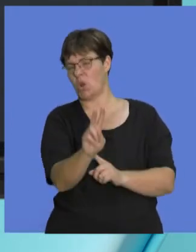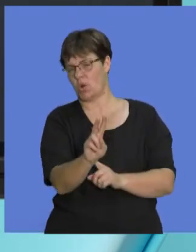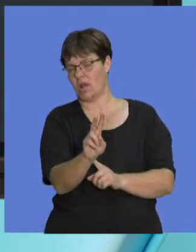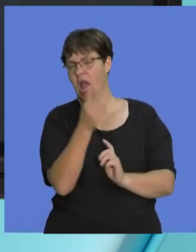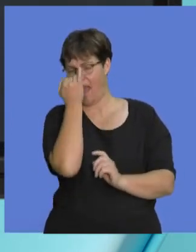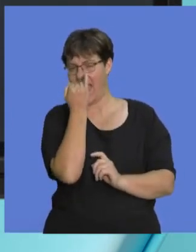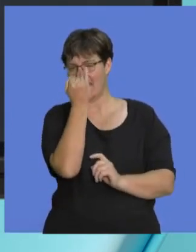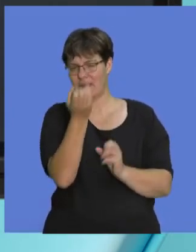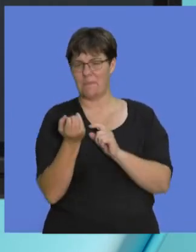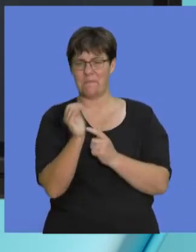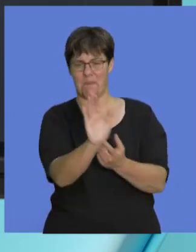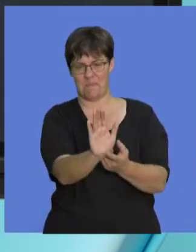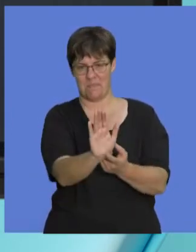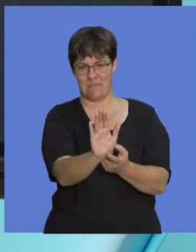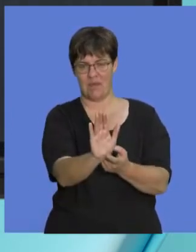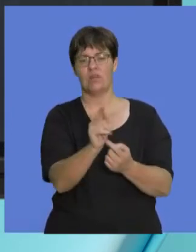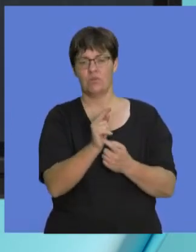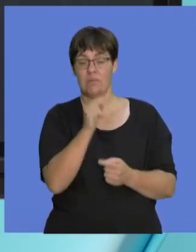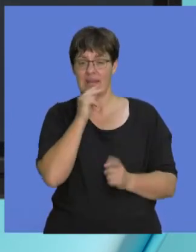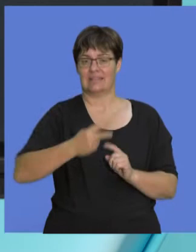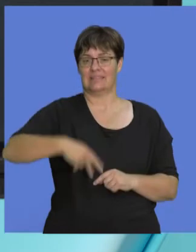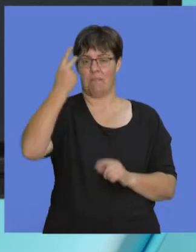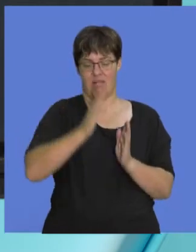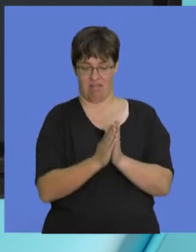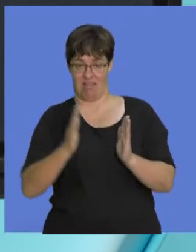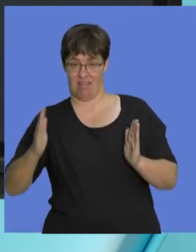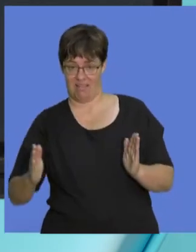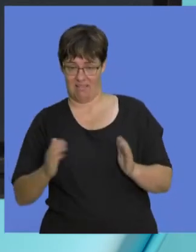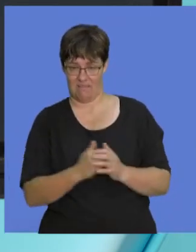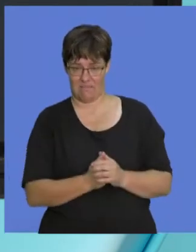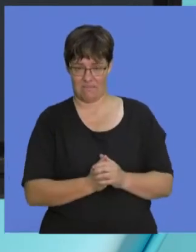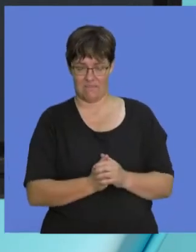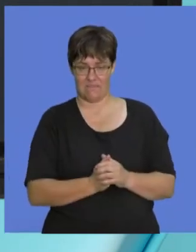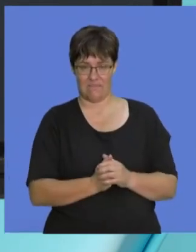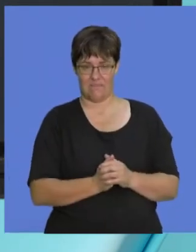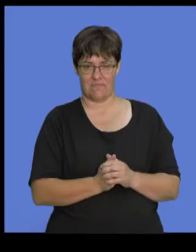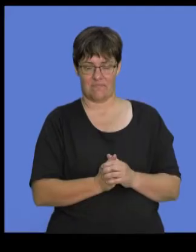simulation just to give us an idea of what it means to double the distance, right?